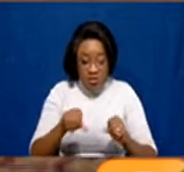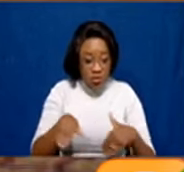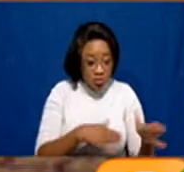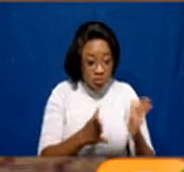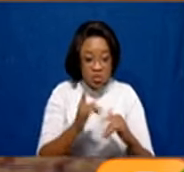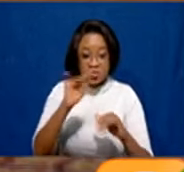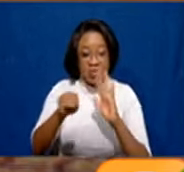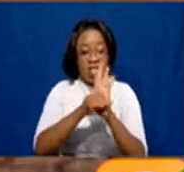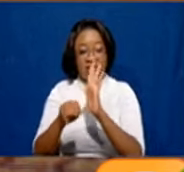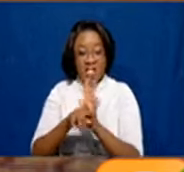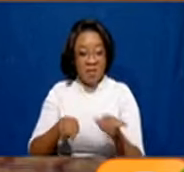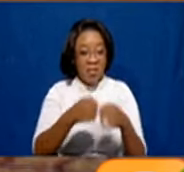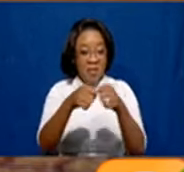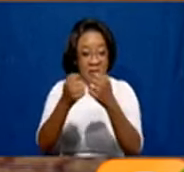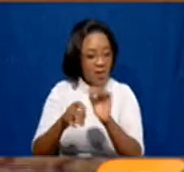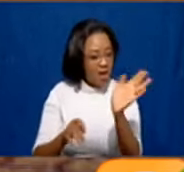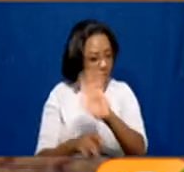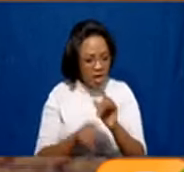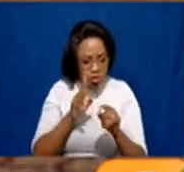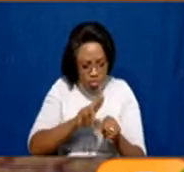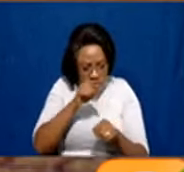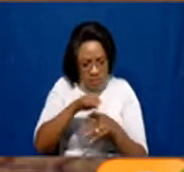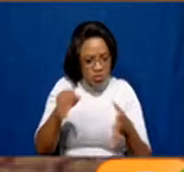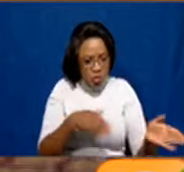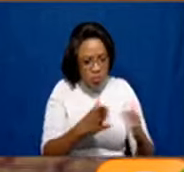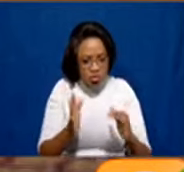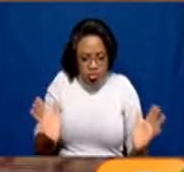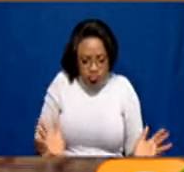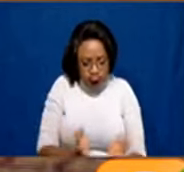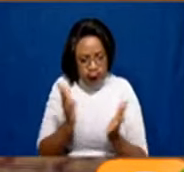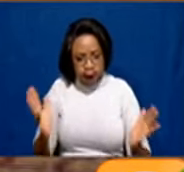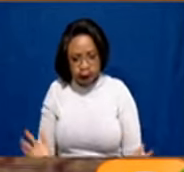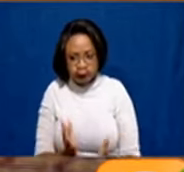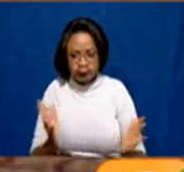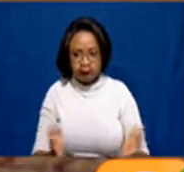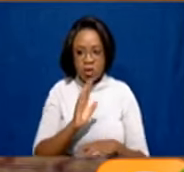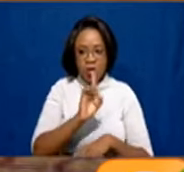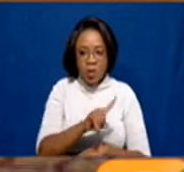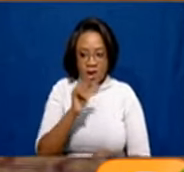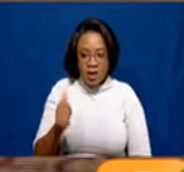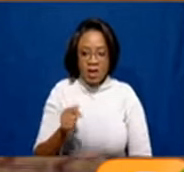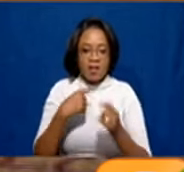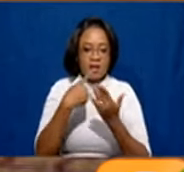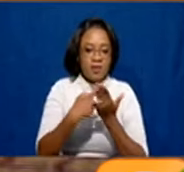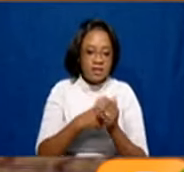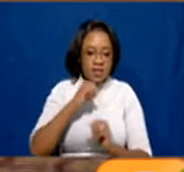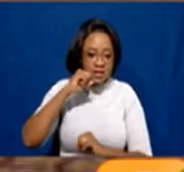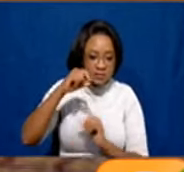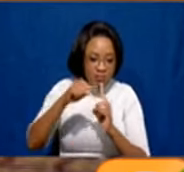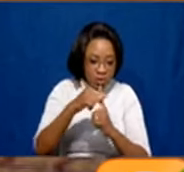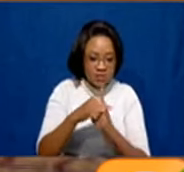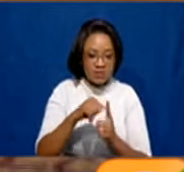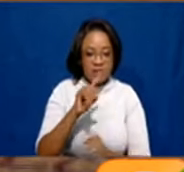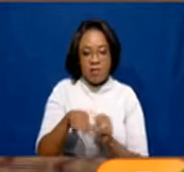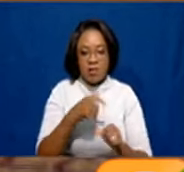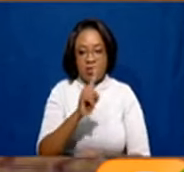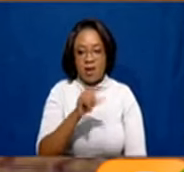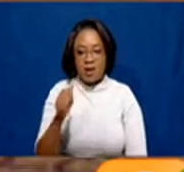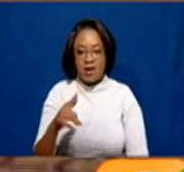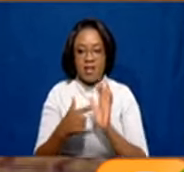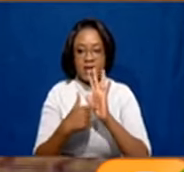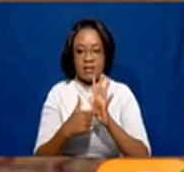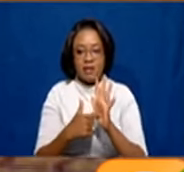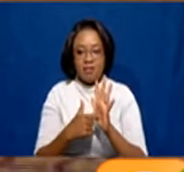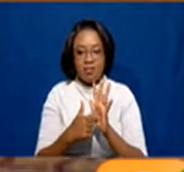it negatively. Yeah. Yet let's use it as a platform to encourage each other to speak positively about each other. And I just want to give one